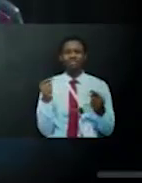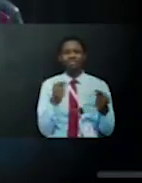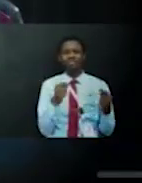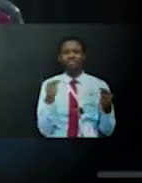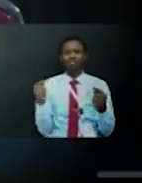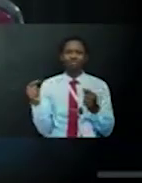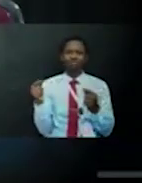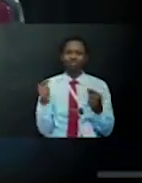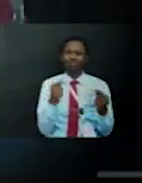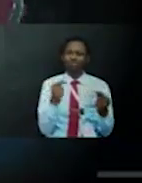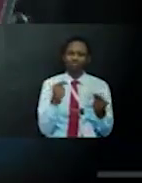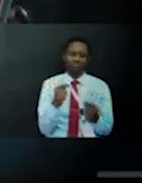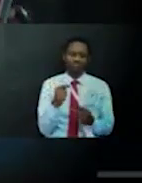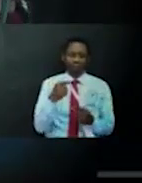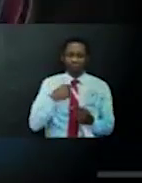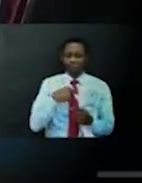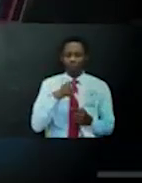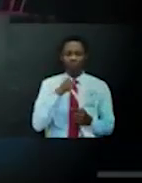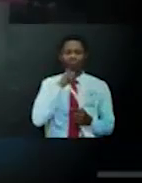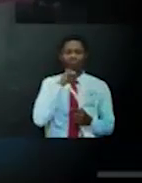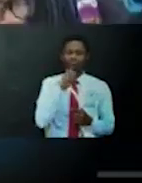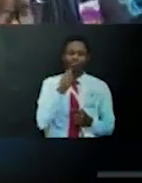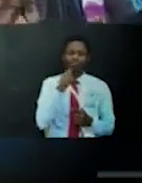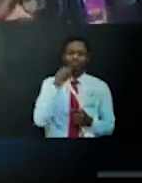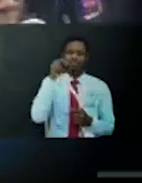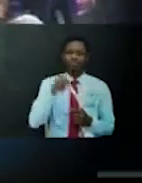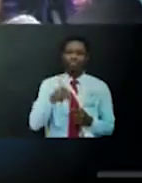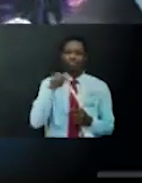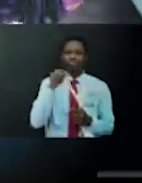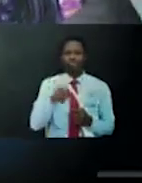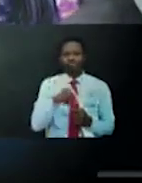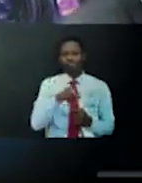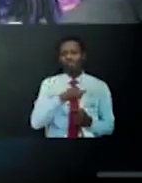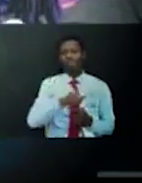other argument. I need no